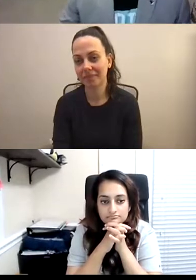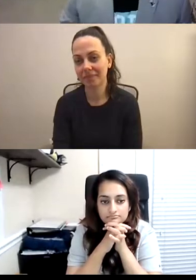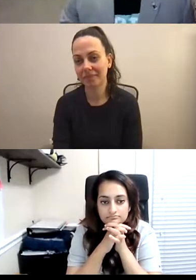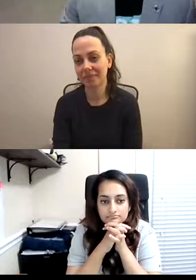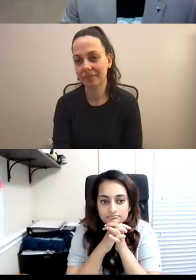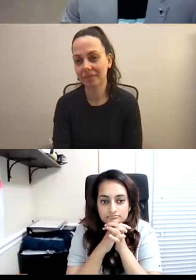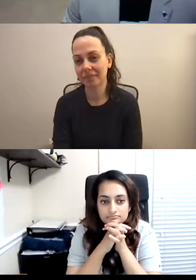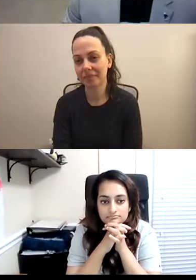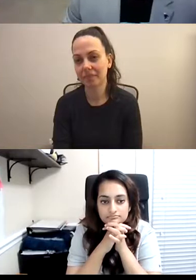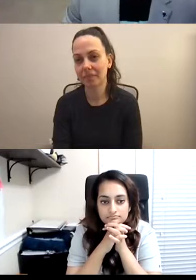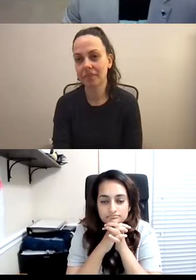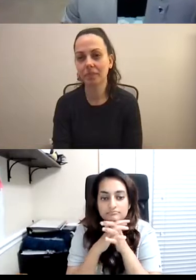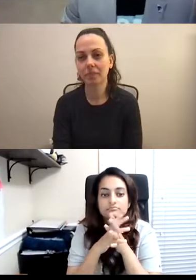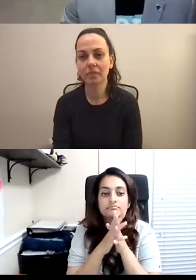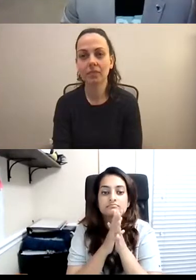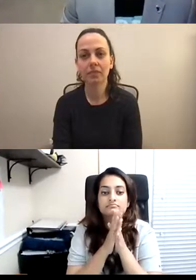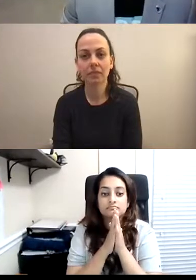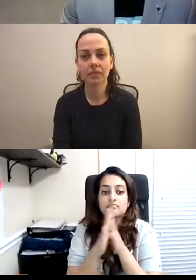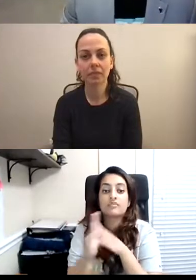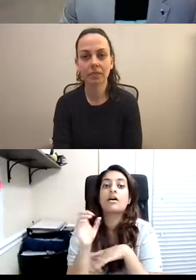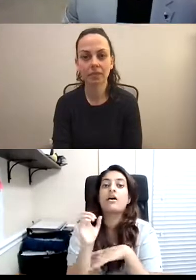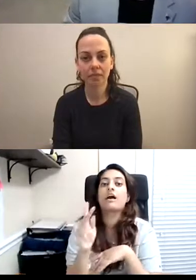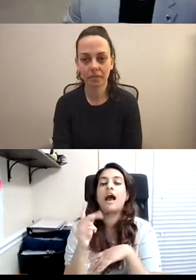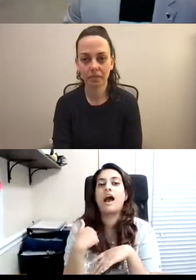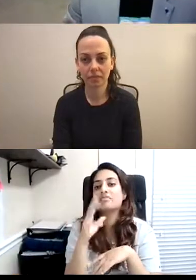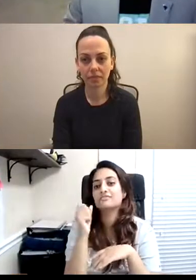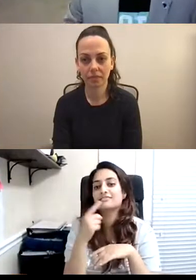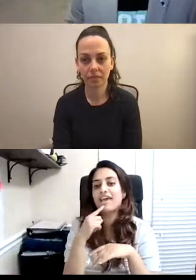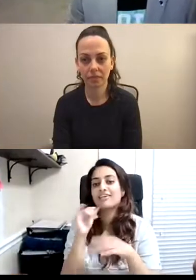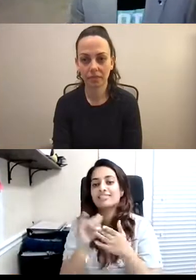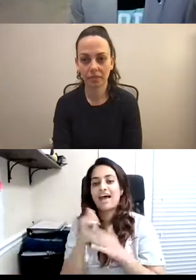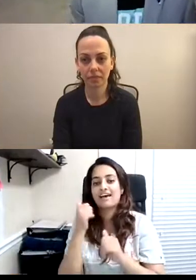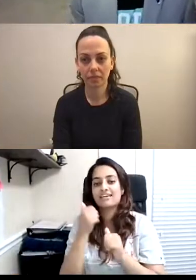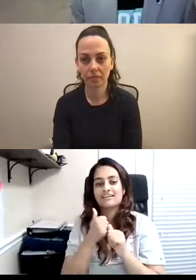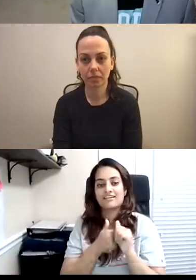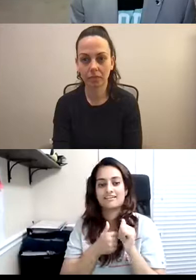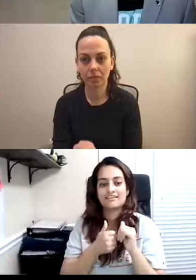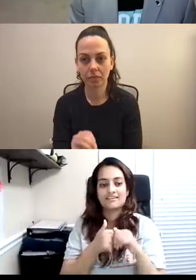So, what about you, Fatima? Did you try online dating prior to your husband?